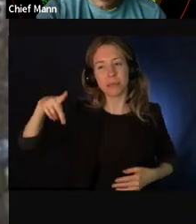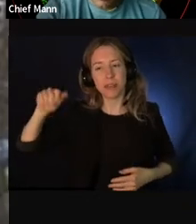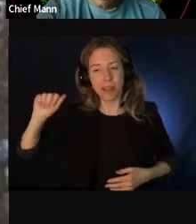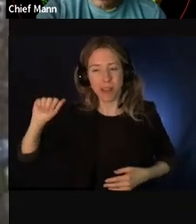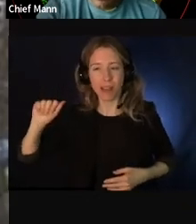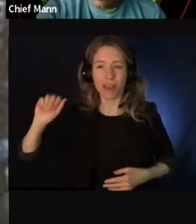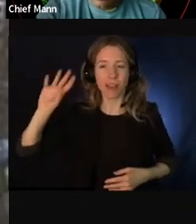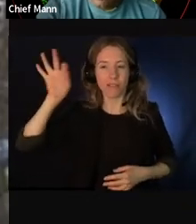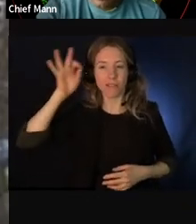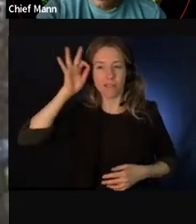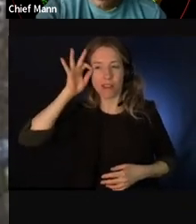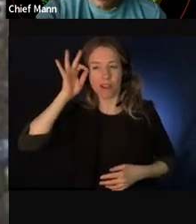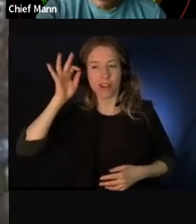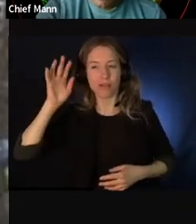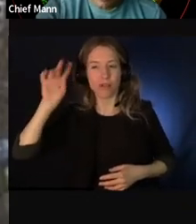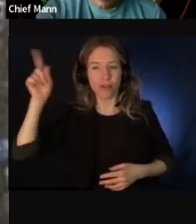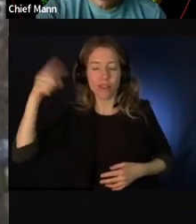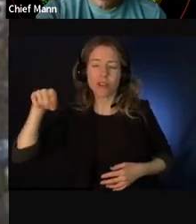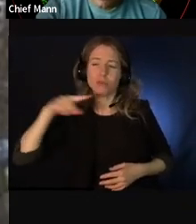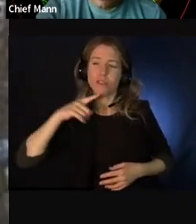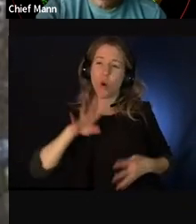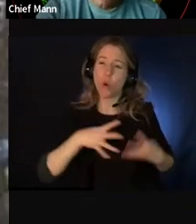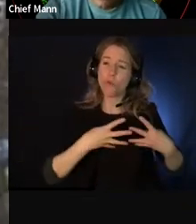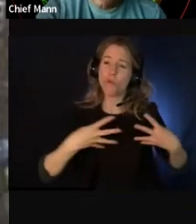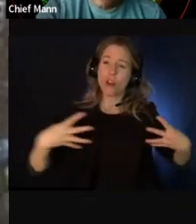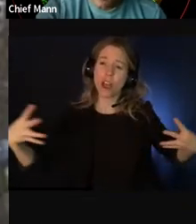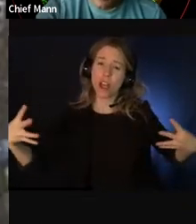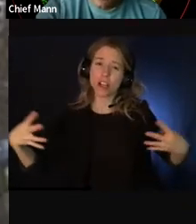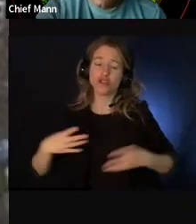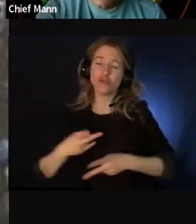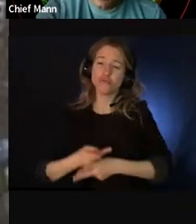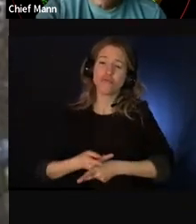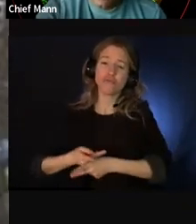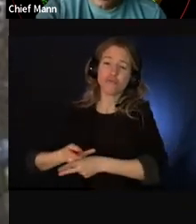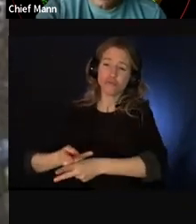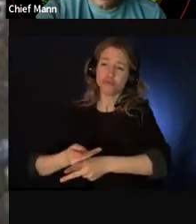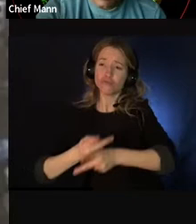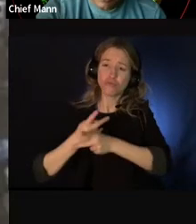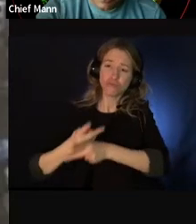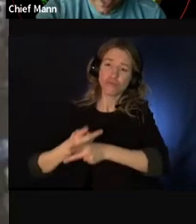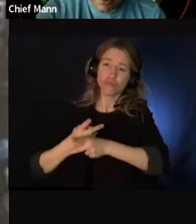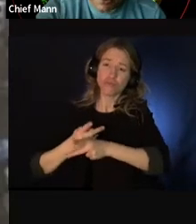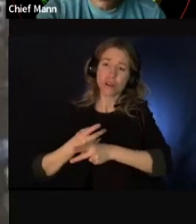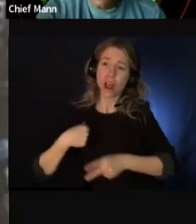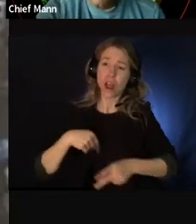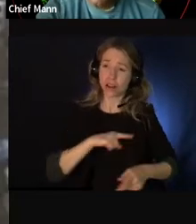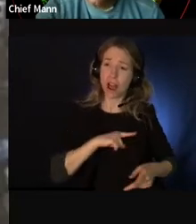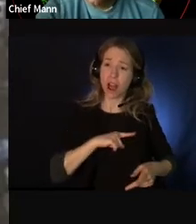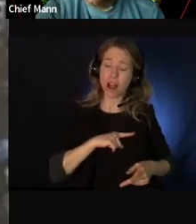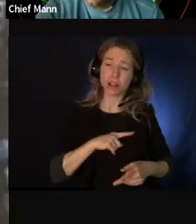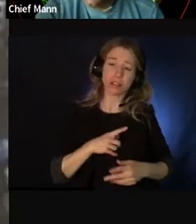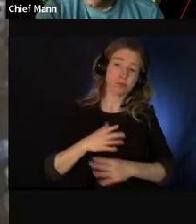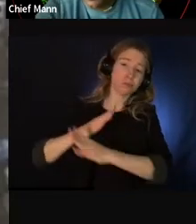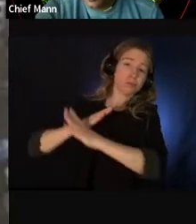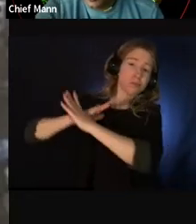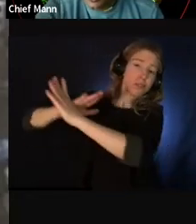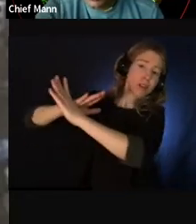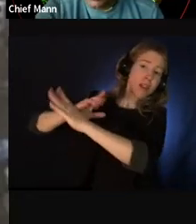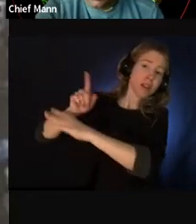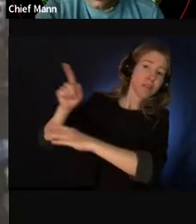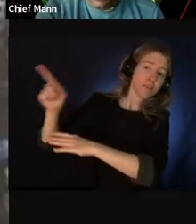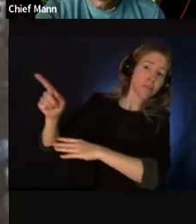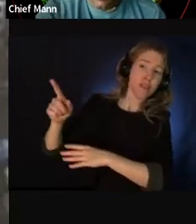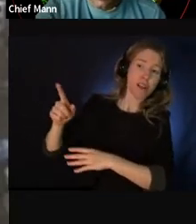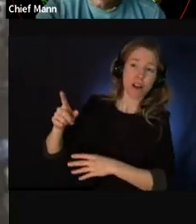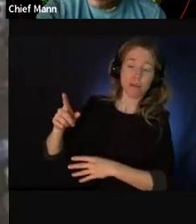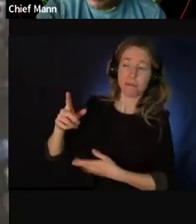areas within our community that only we live in, from where the toxic waste from the Ford Motor